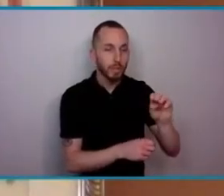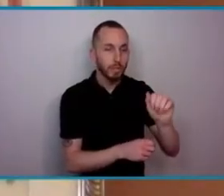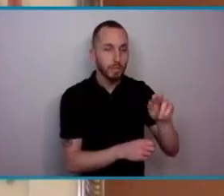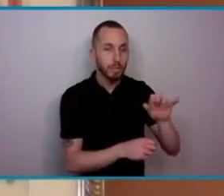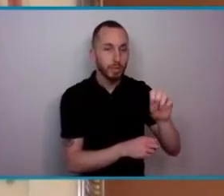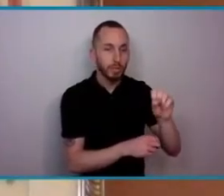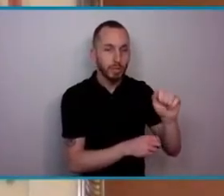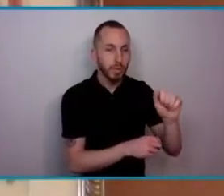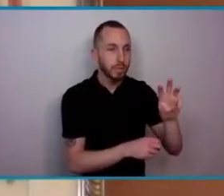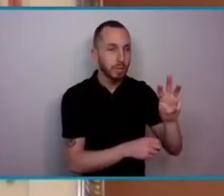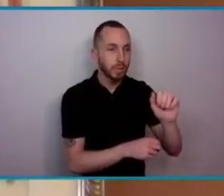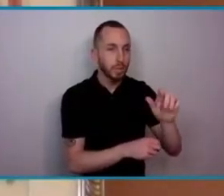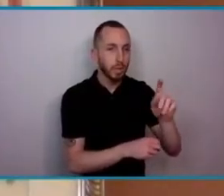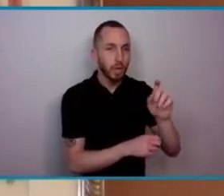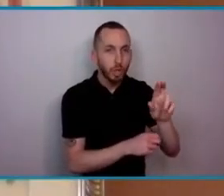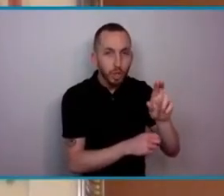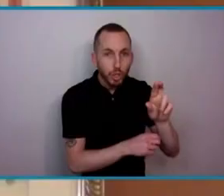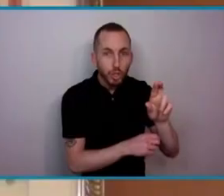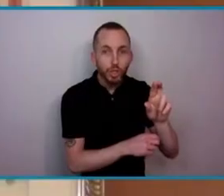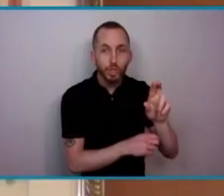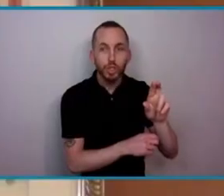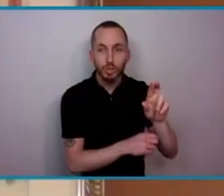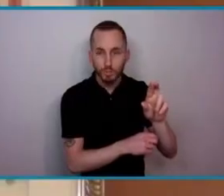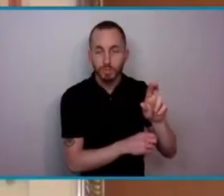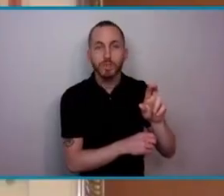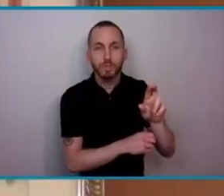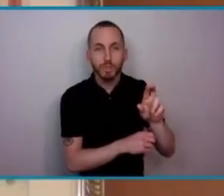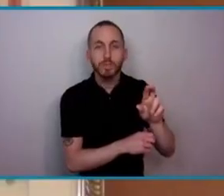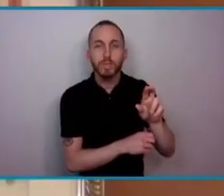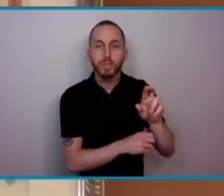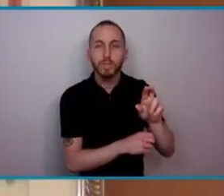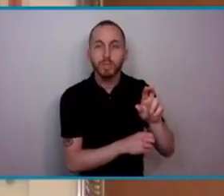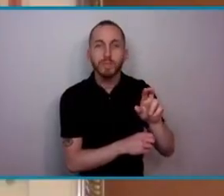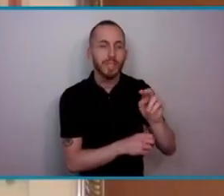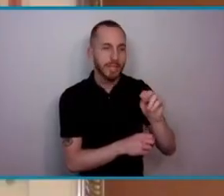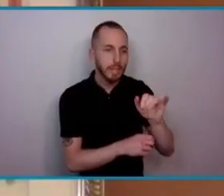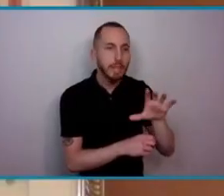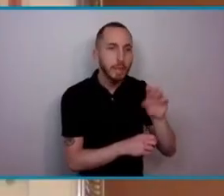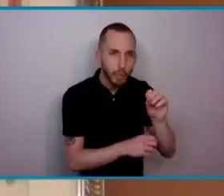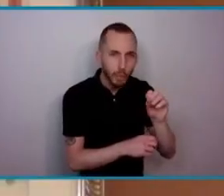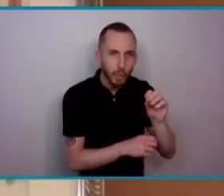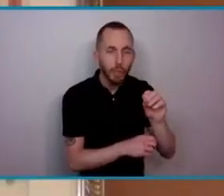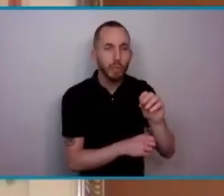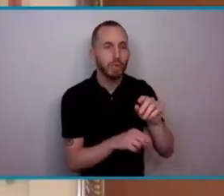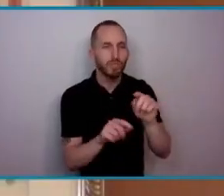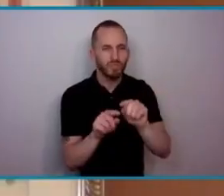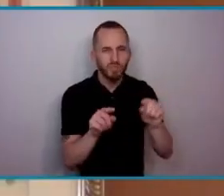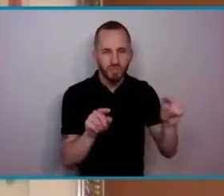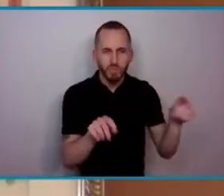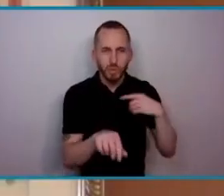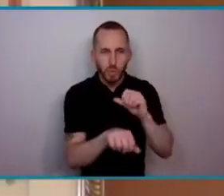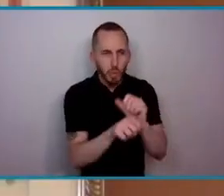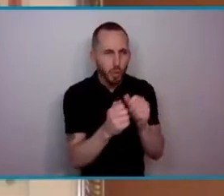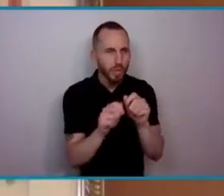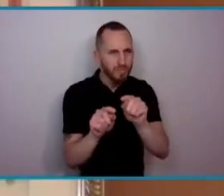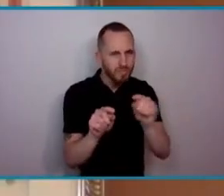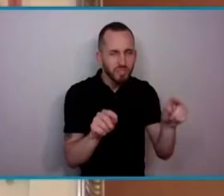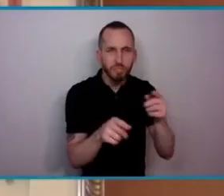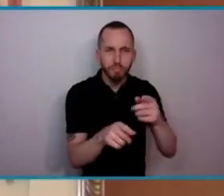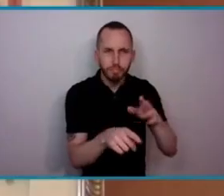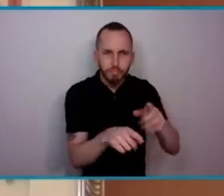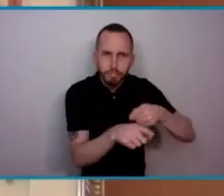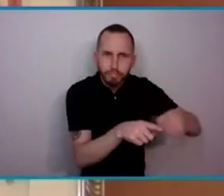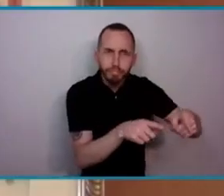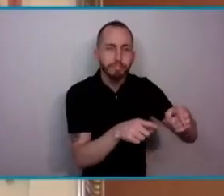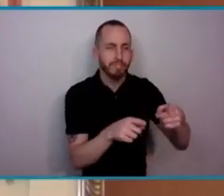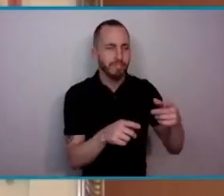Adrian Stamper and Andy Srikanchanan, Janelle Sosa and Kaylee Scott, along with my group. It